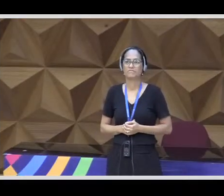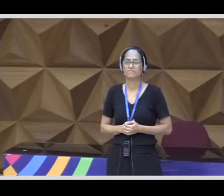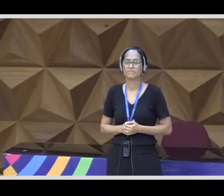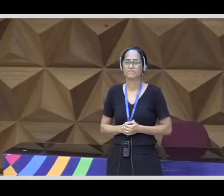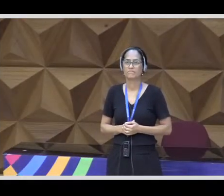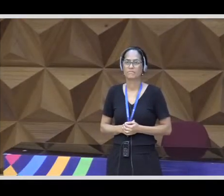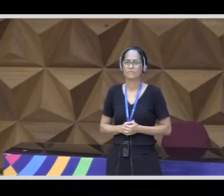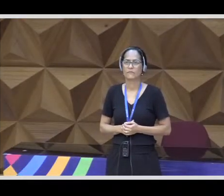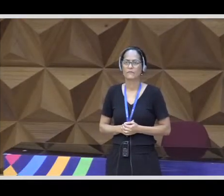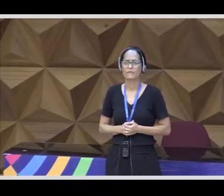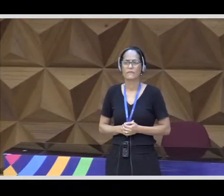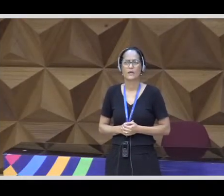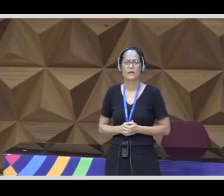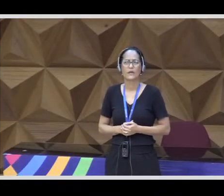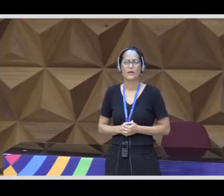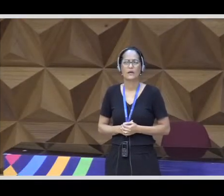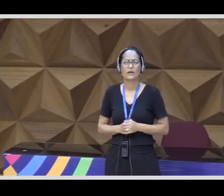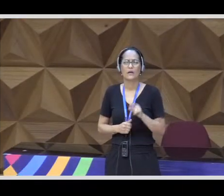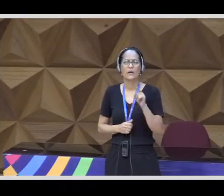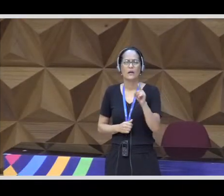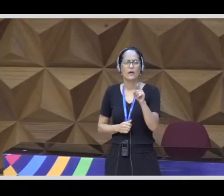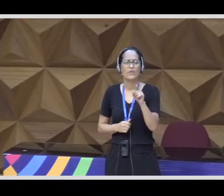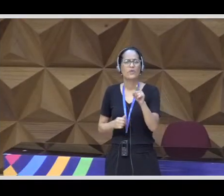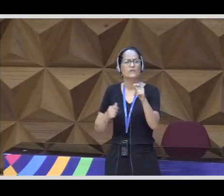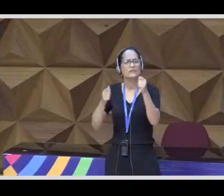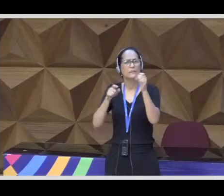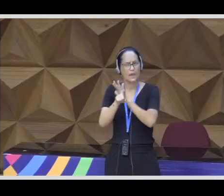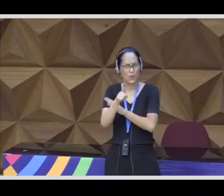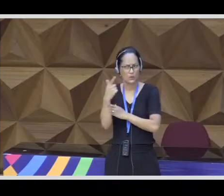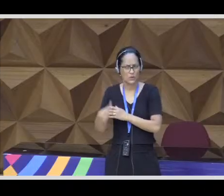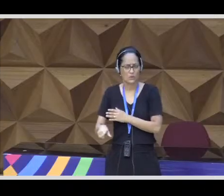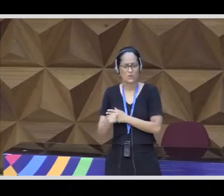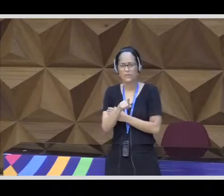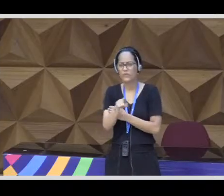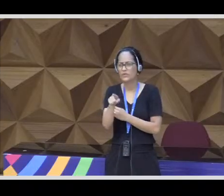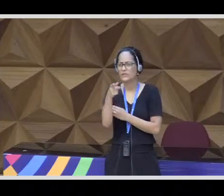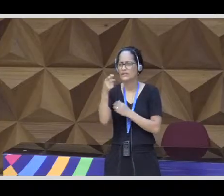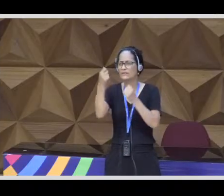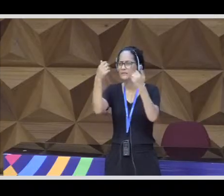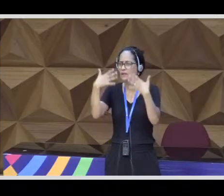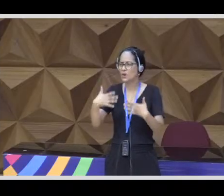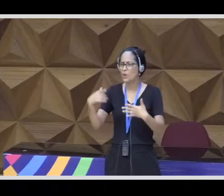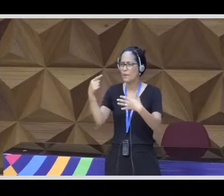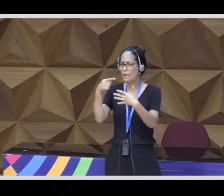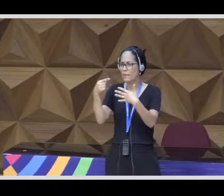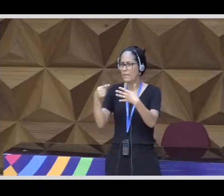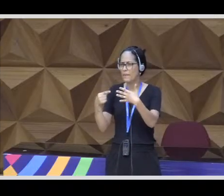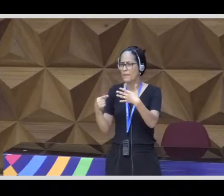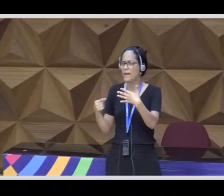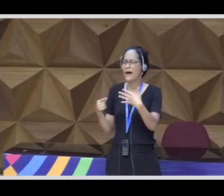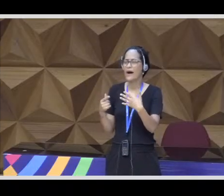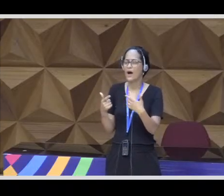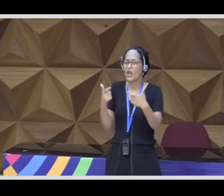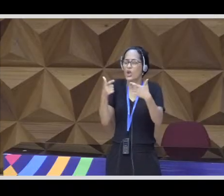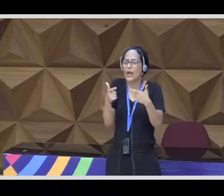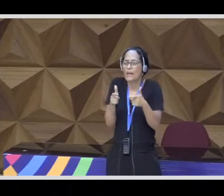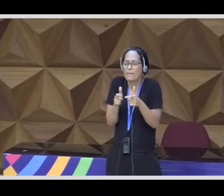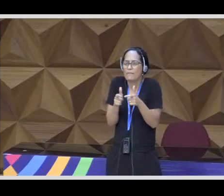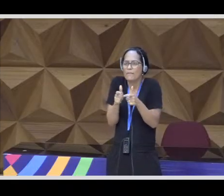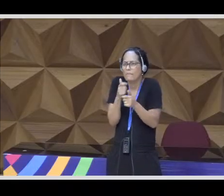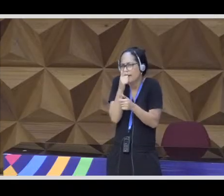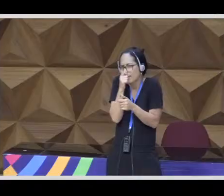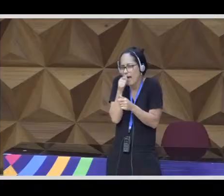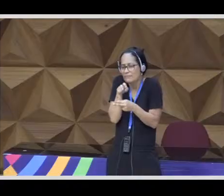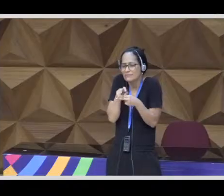You treated about many aspects of using VR in small places and so on. And there is another